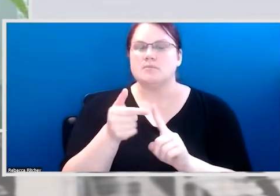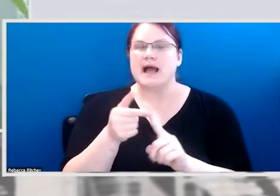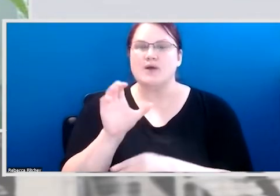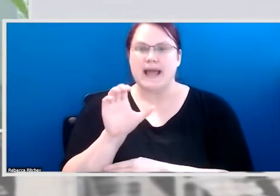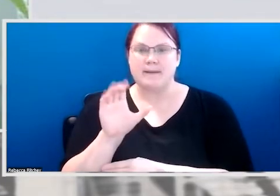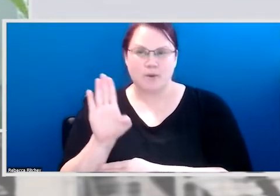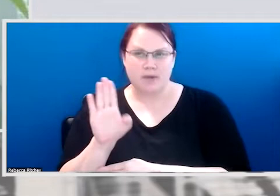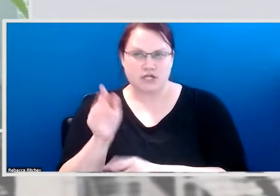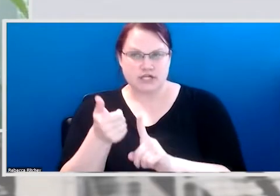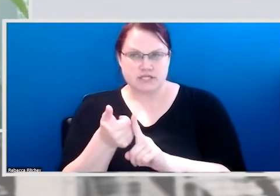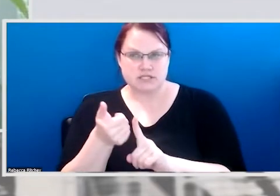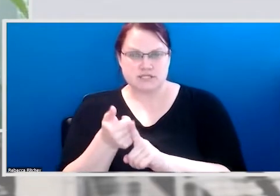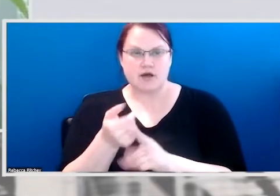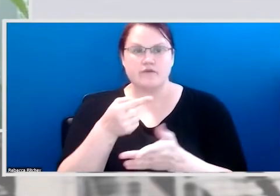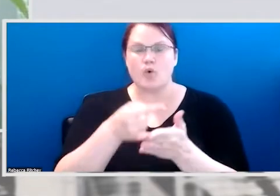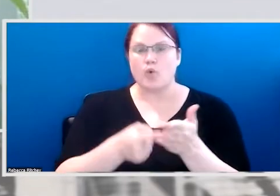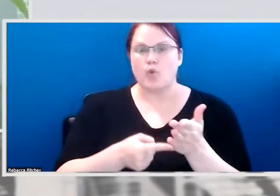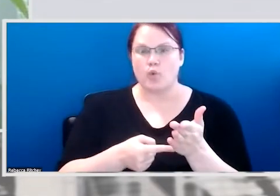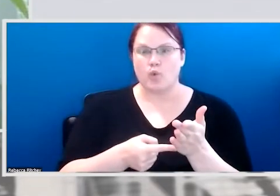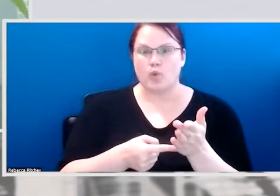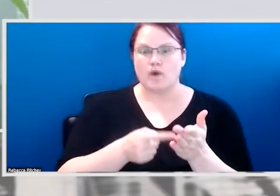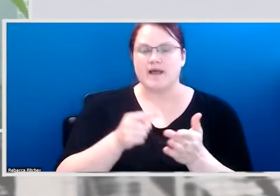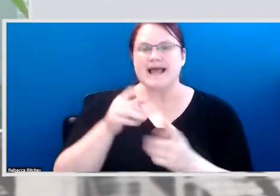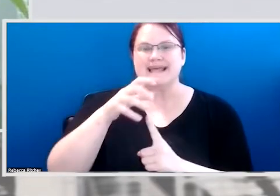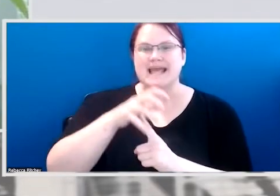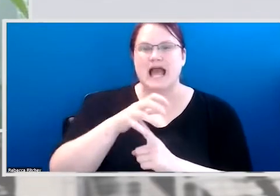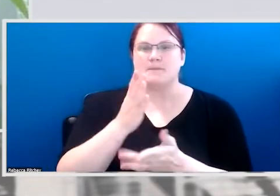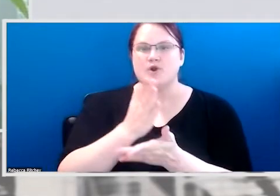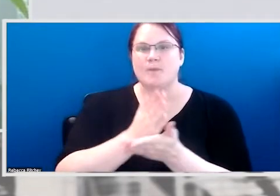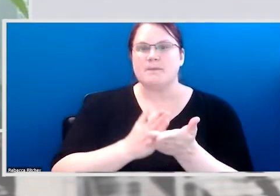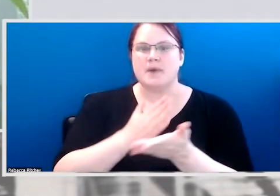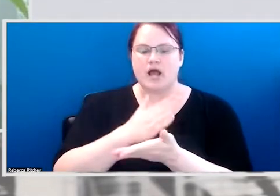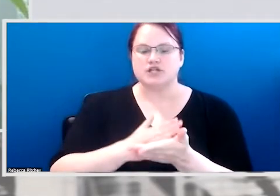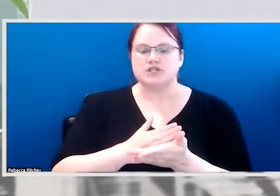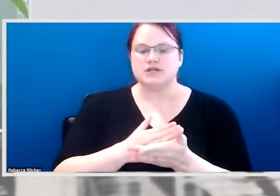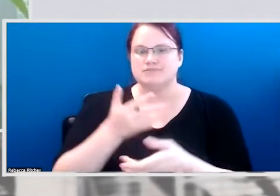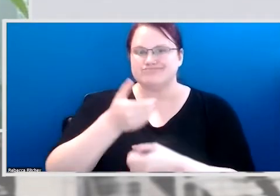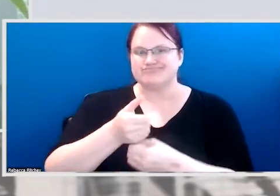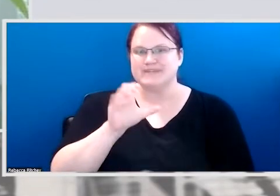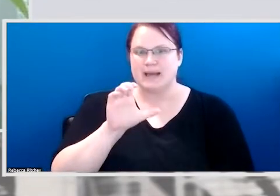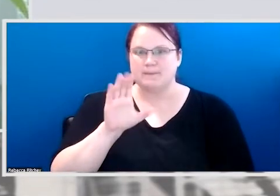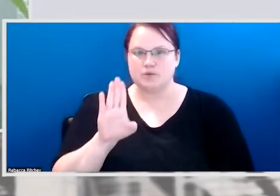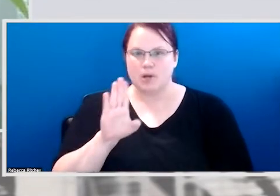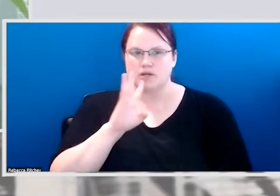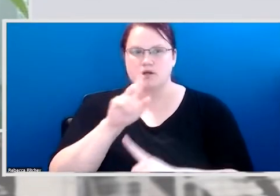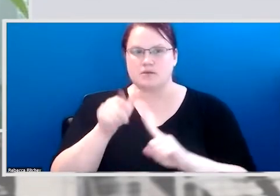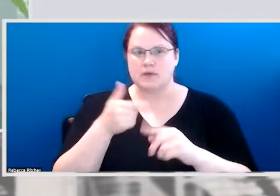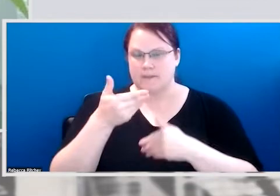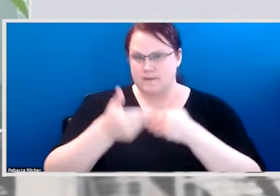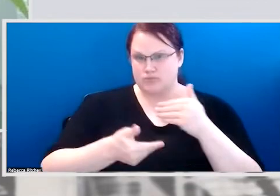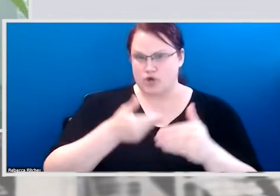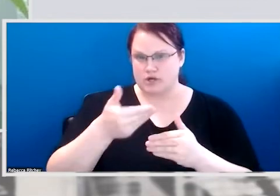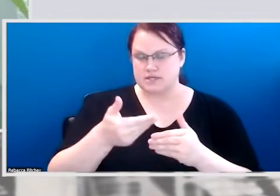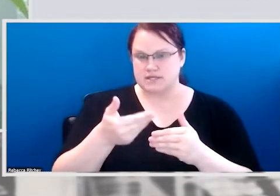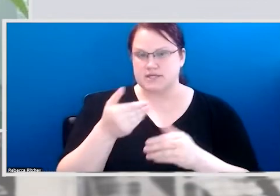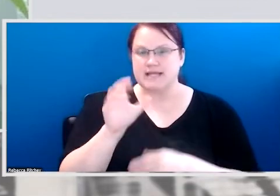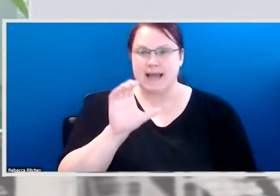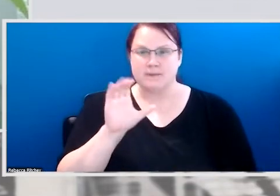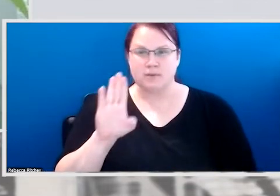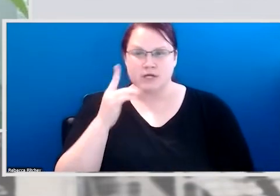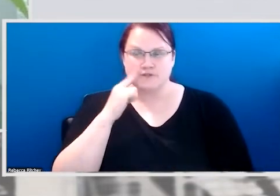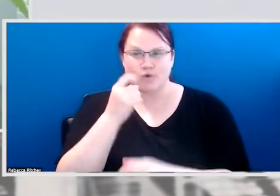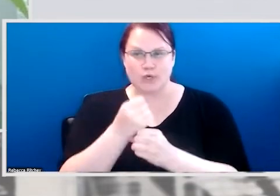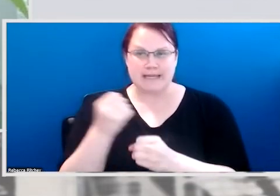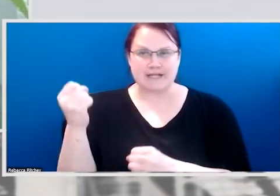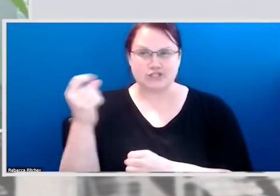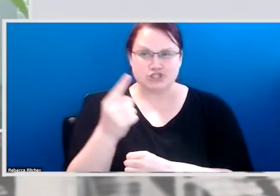budget itself, what's in the capital budget, what's in the operating budget, talk through the process for building the capital budget for next year. Then